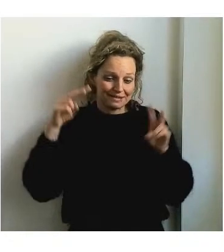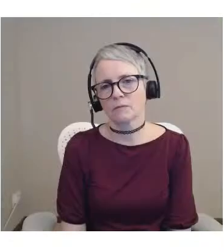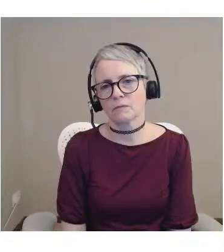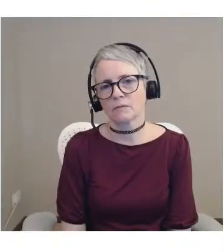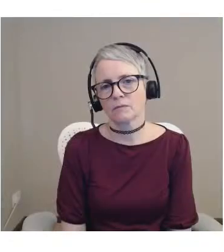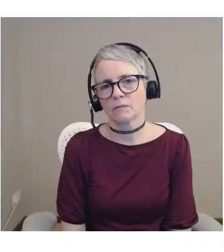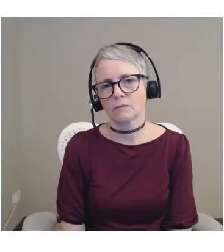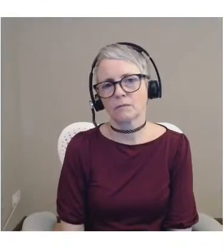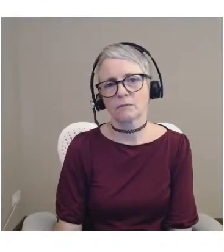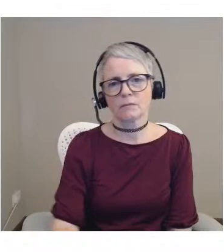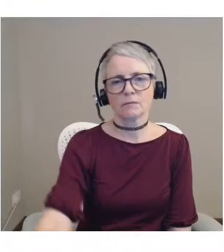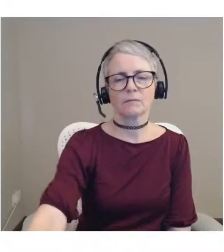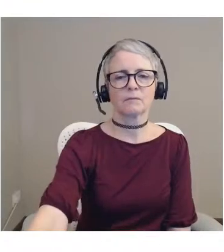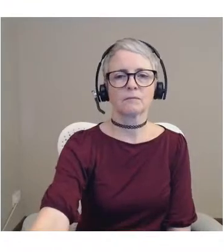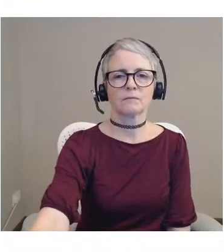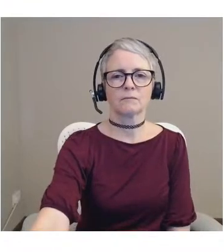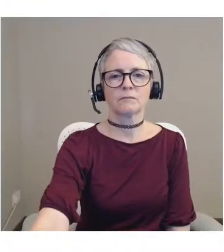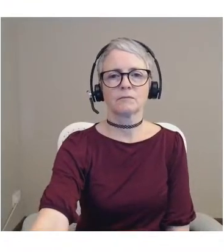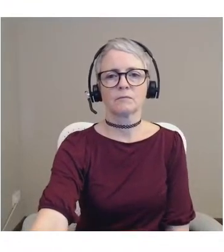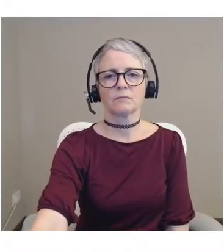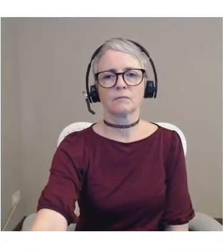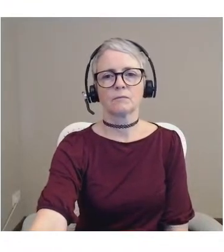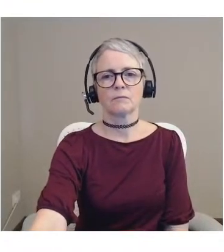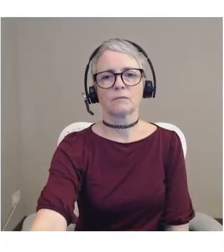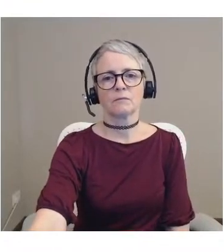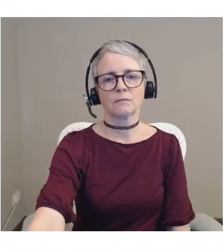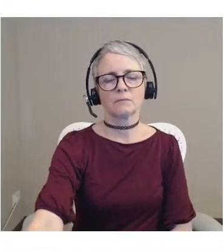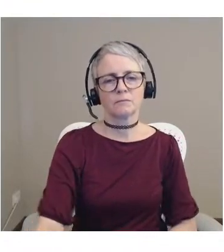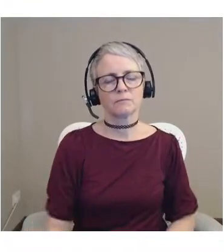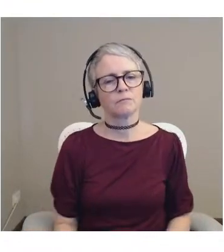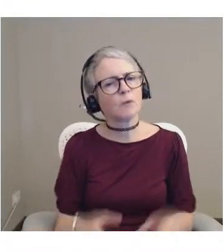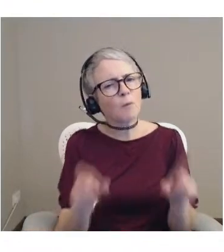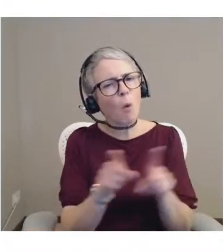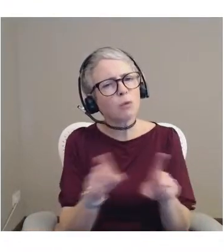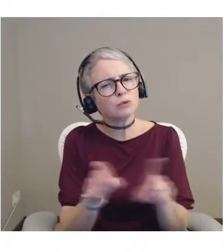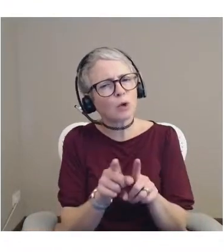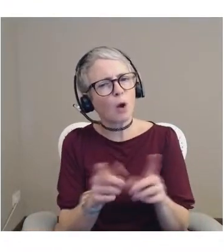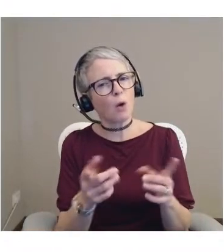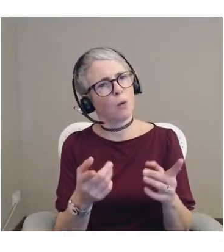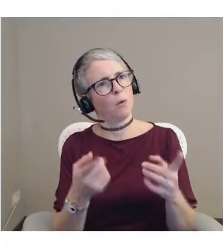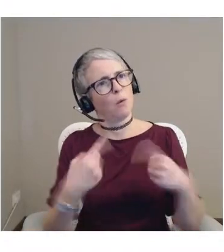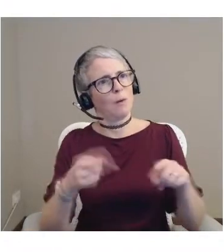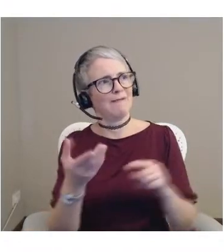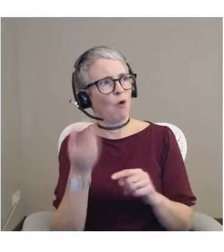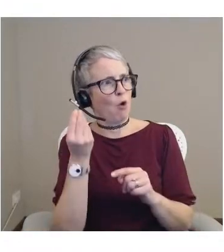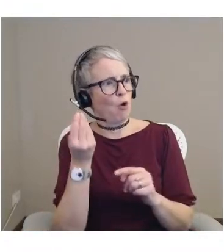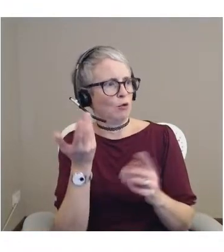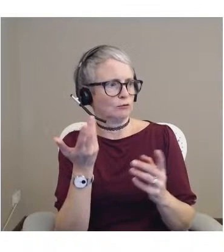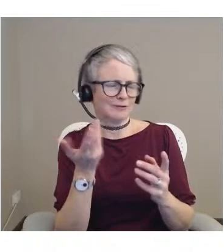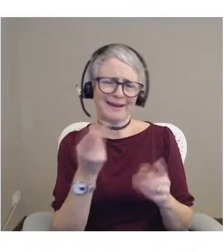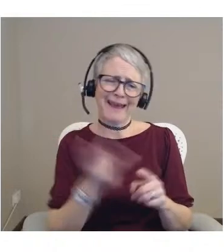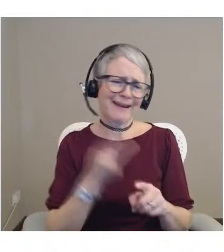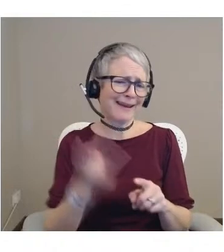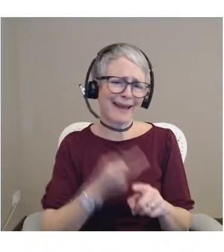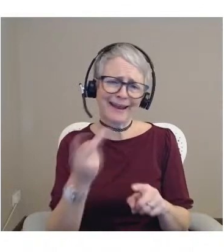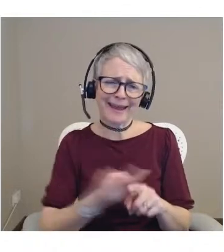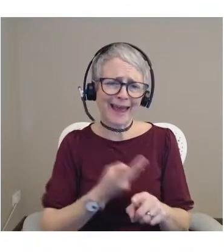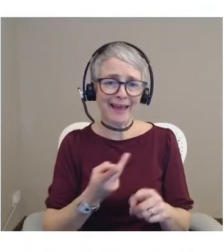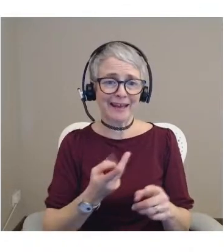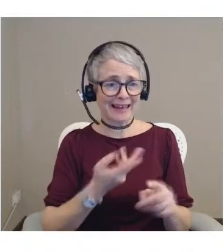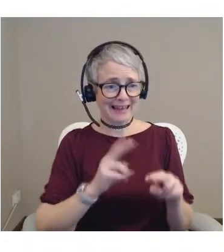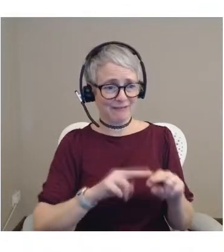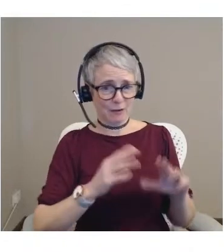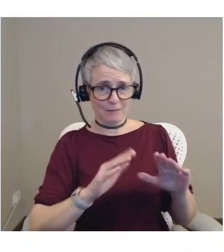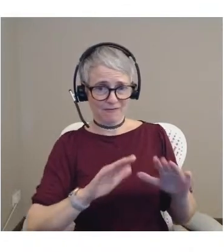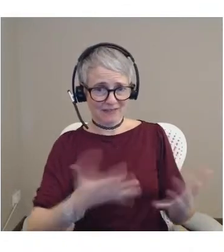we've heard time and time again of these situations where you don't have that diversity, where, I mean, the classic examples being some of the